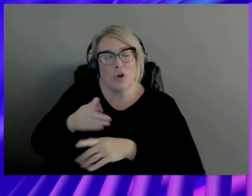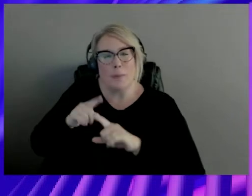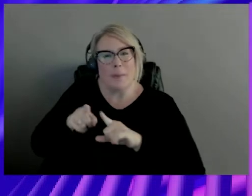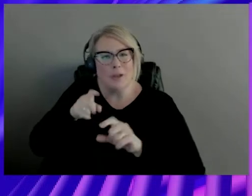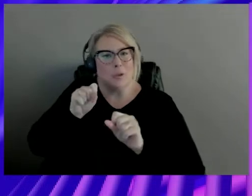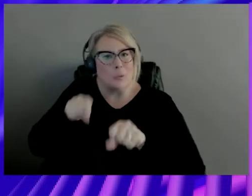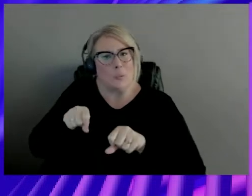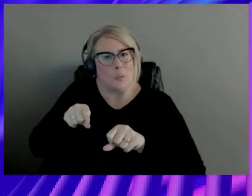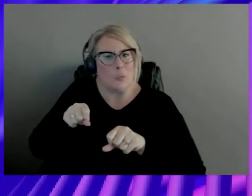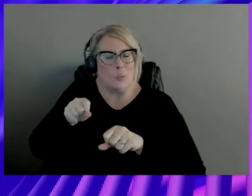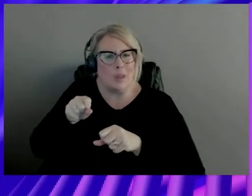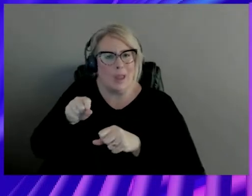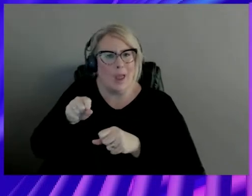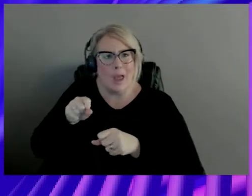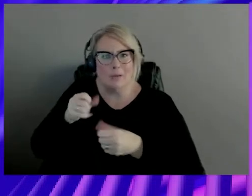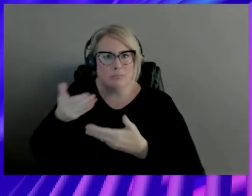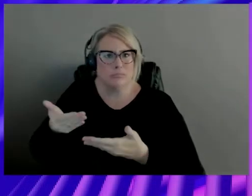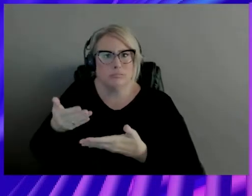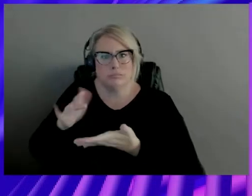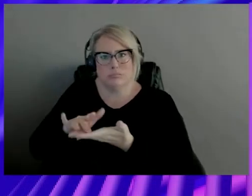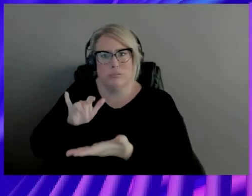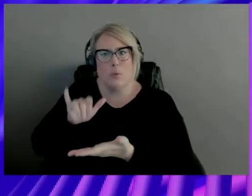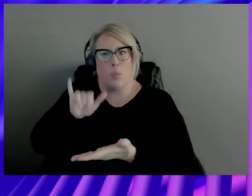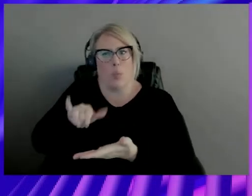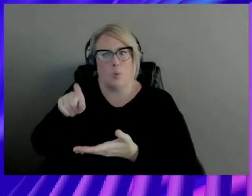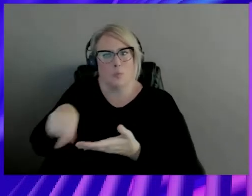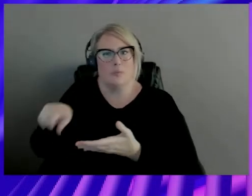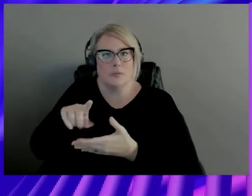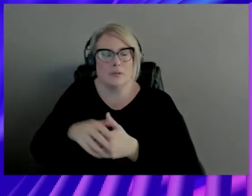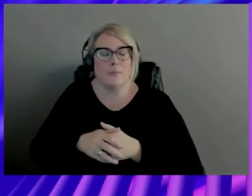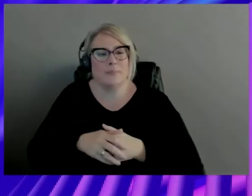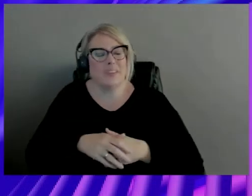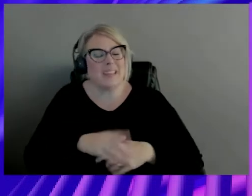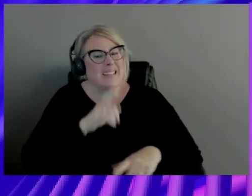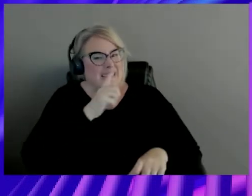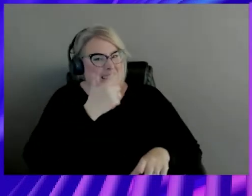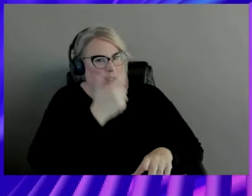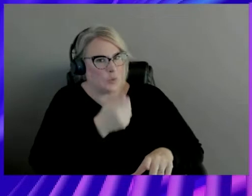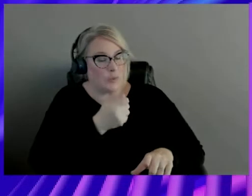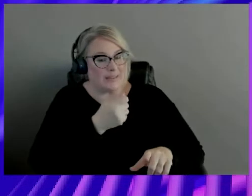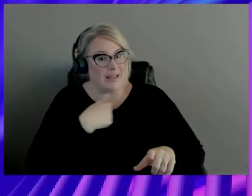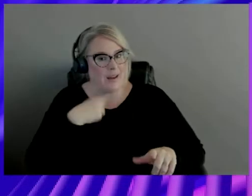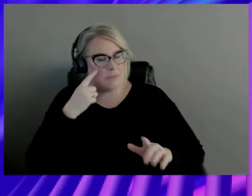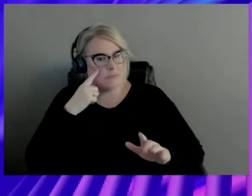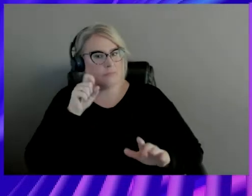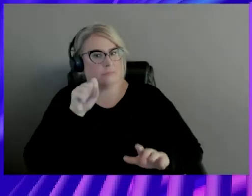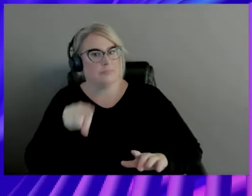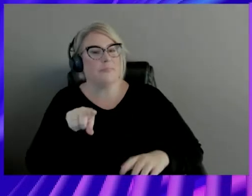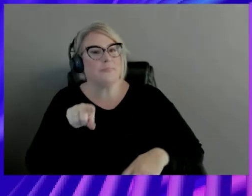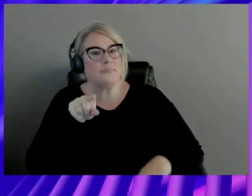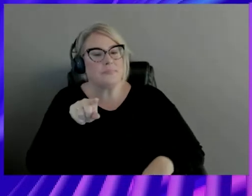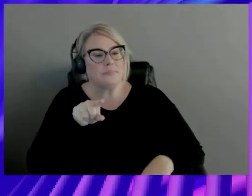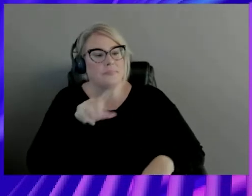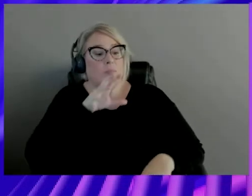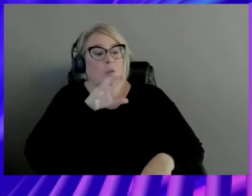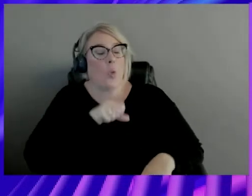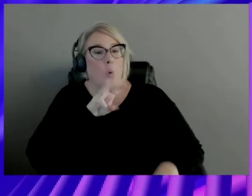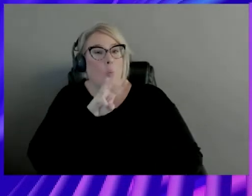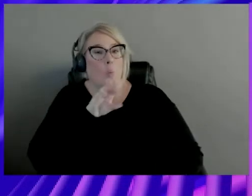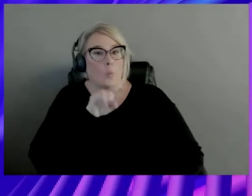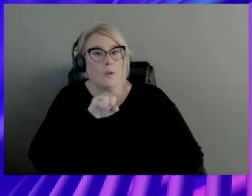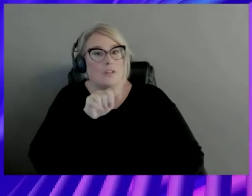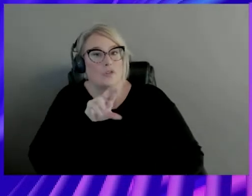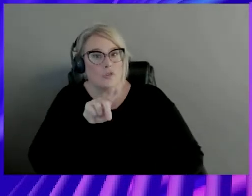advantage of trying to do those, even if you haven't done it. The interesting that popped out to me was like in the old wizards that we